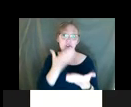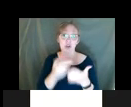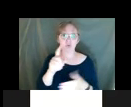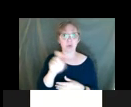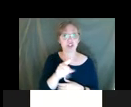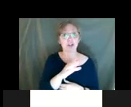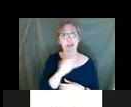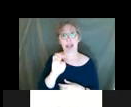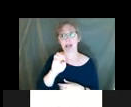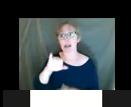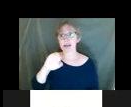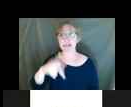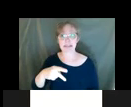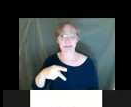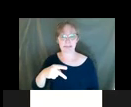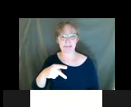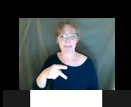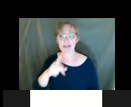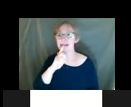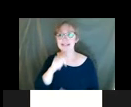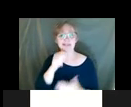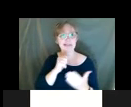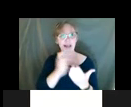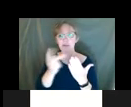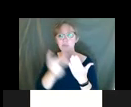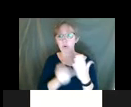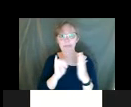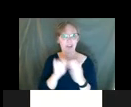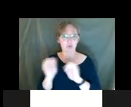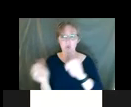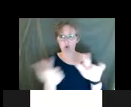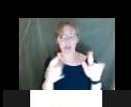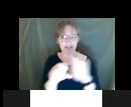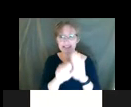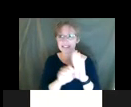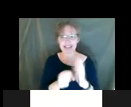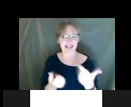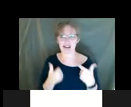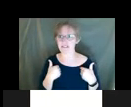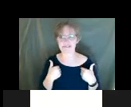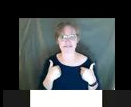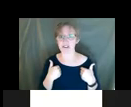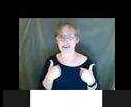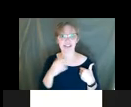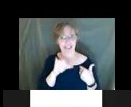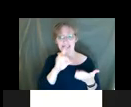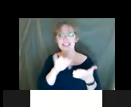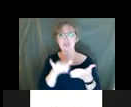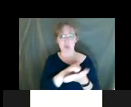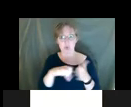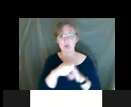is not a program that every state has. That New York State Office for